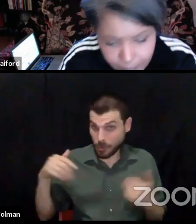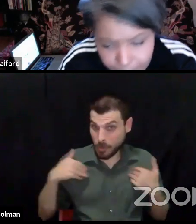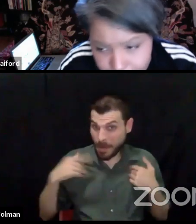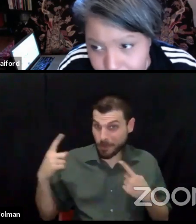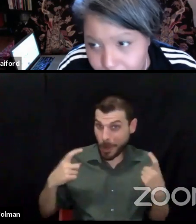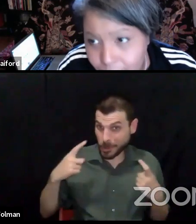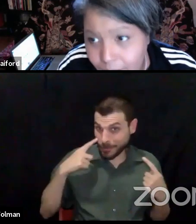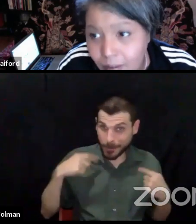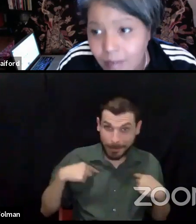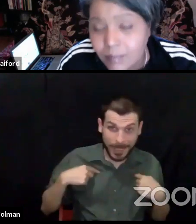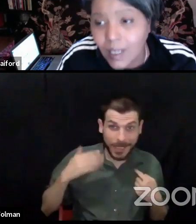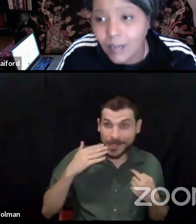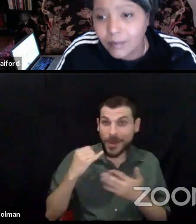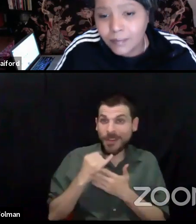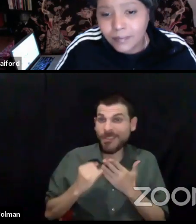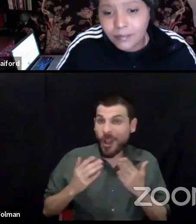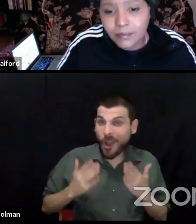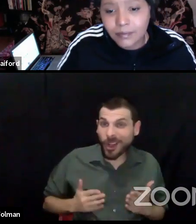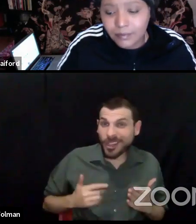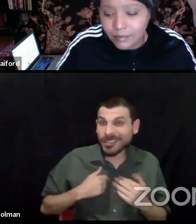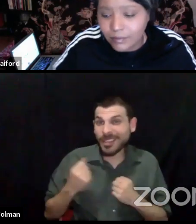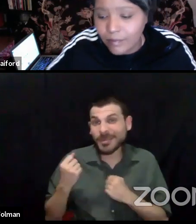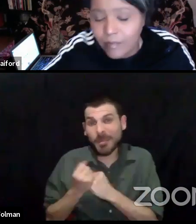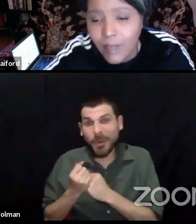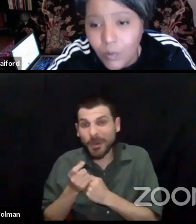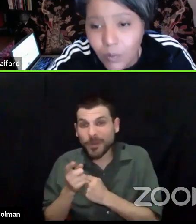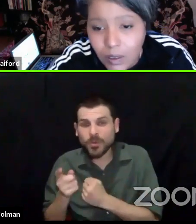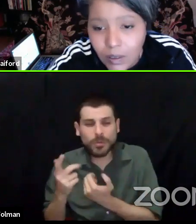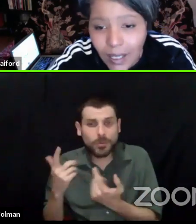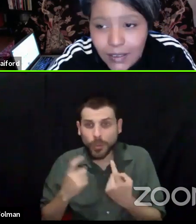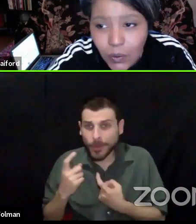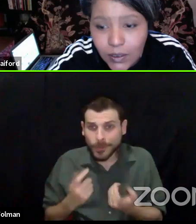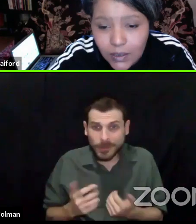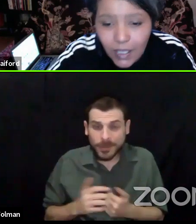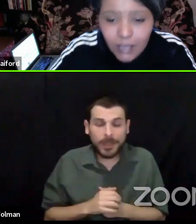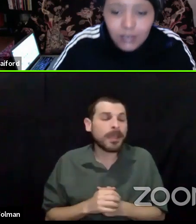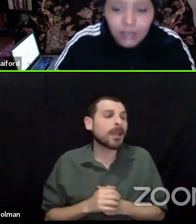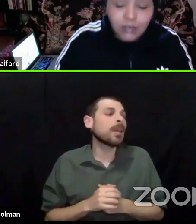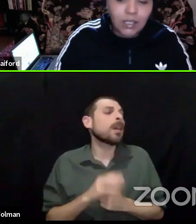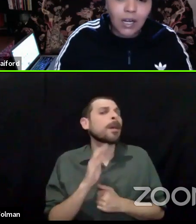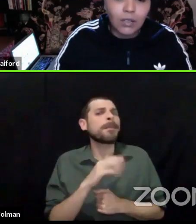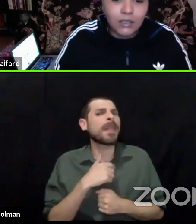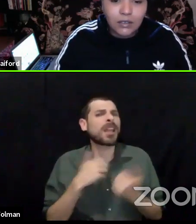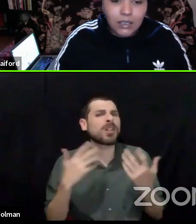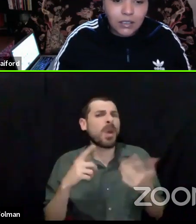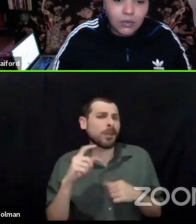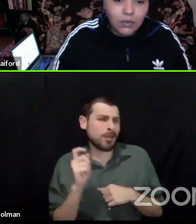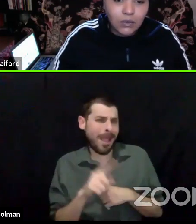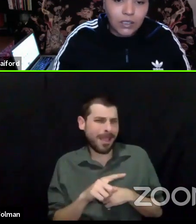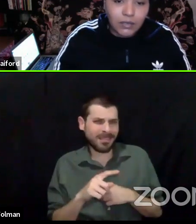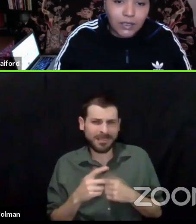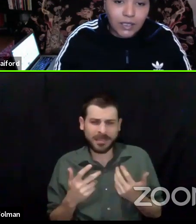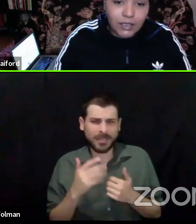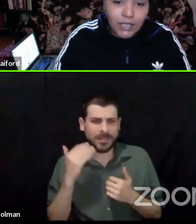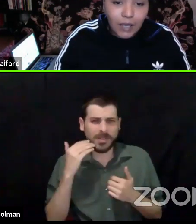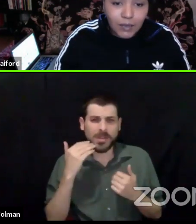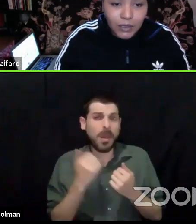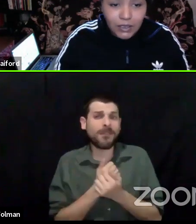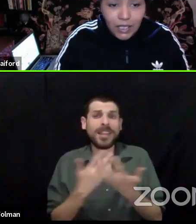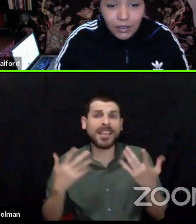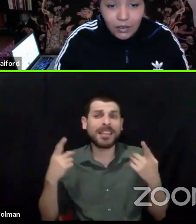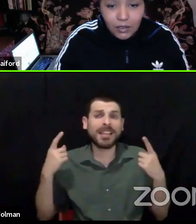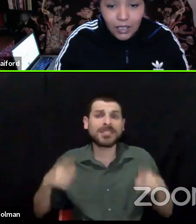like as an artist that supports your campaign? Well, I just wanted to ask you, how are you dealing with everything that's